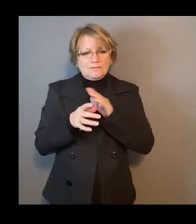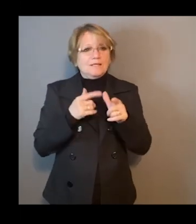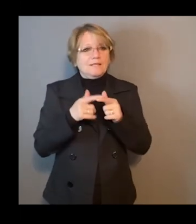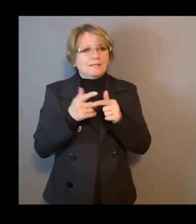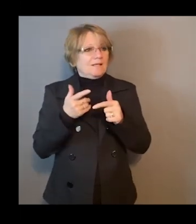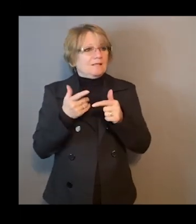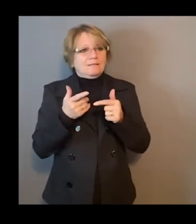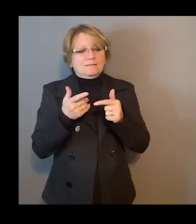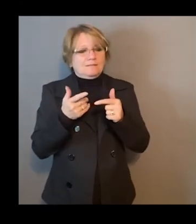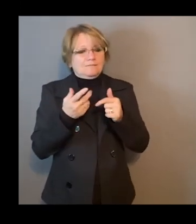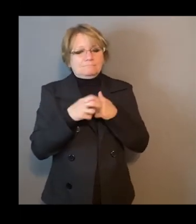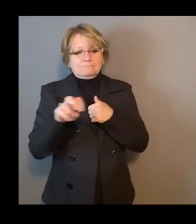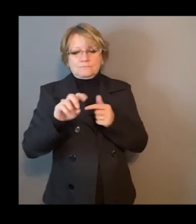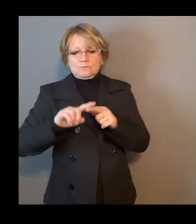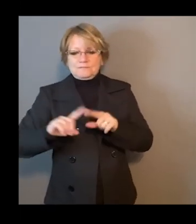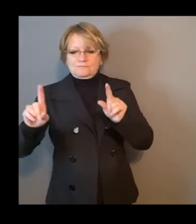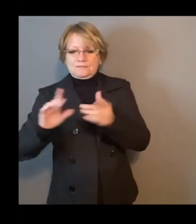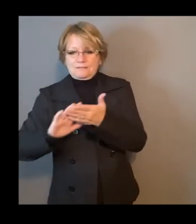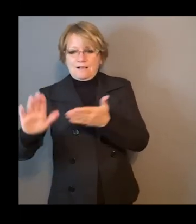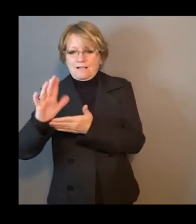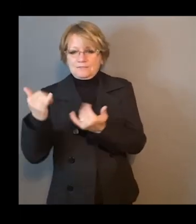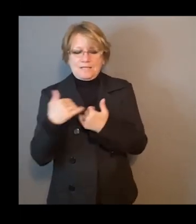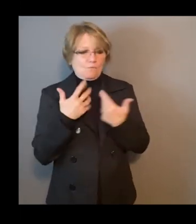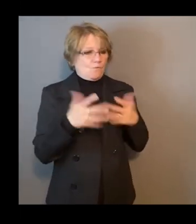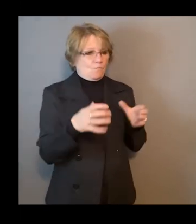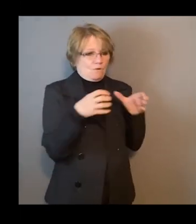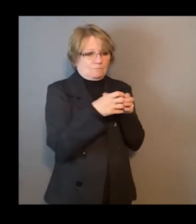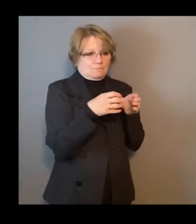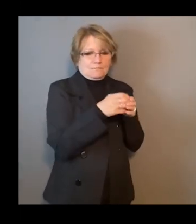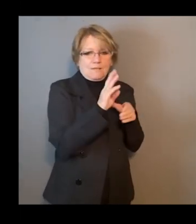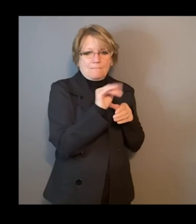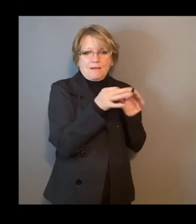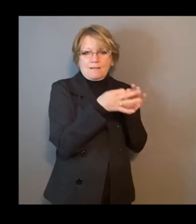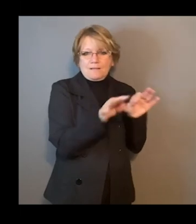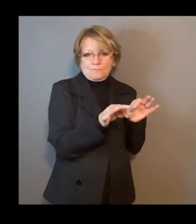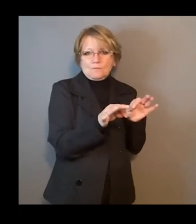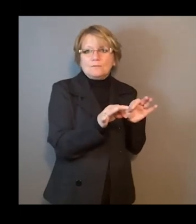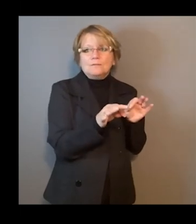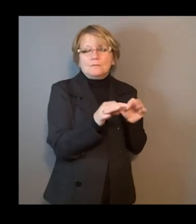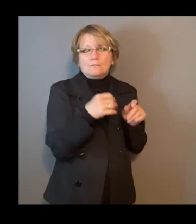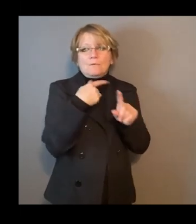I'm not in a bilingual class anymore, right? So now I'm out with the rest of the